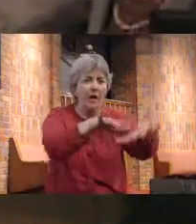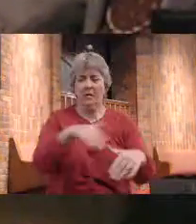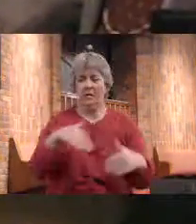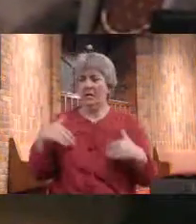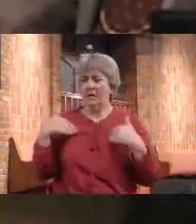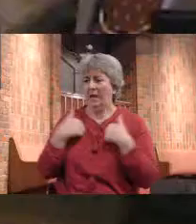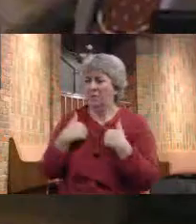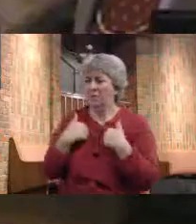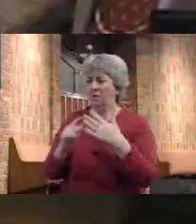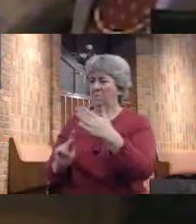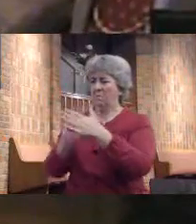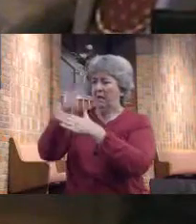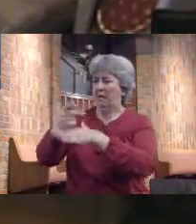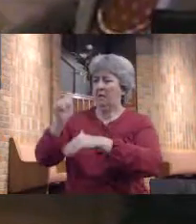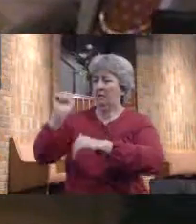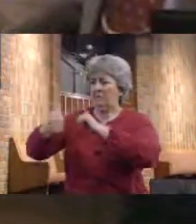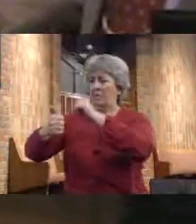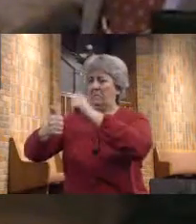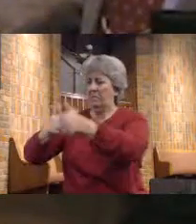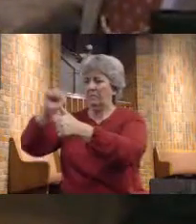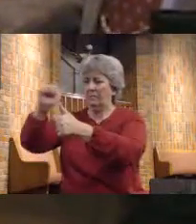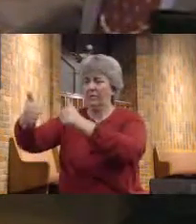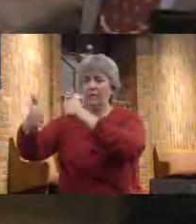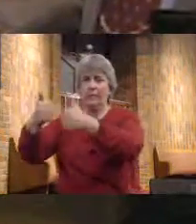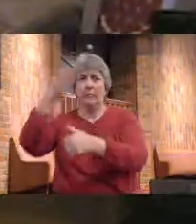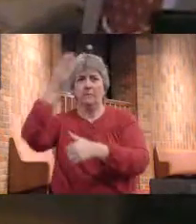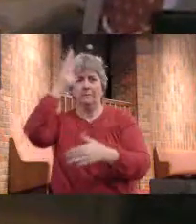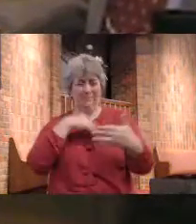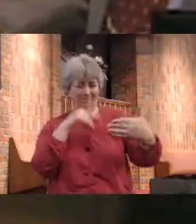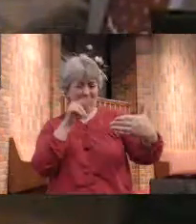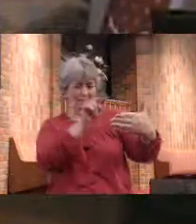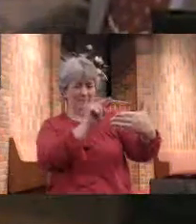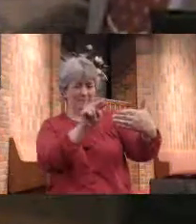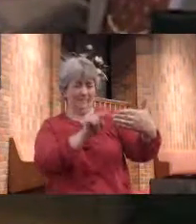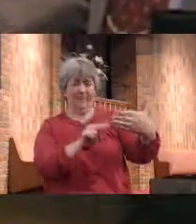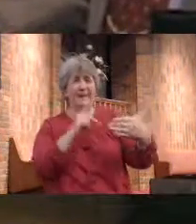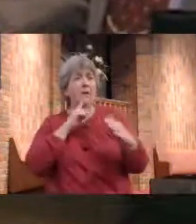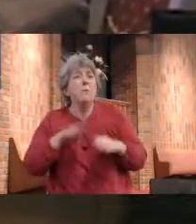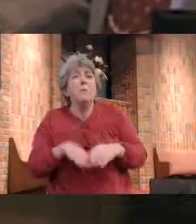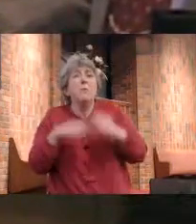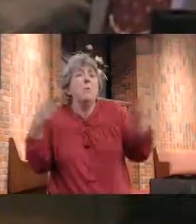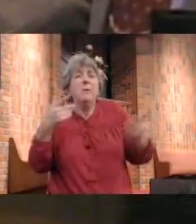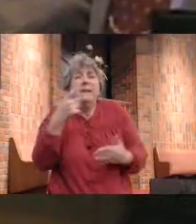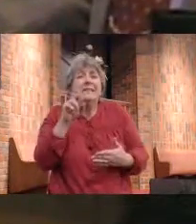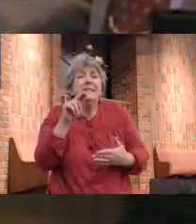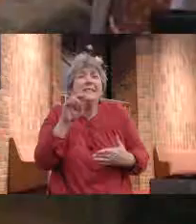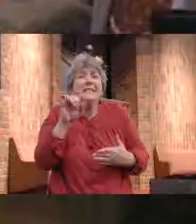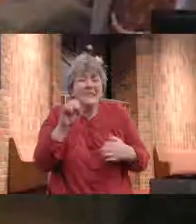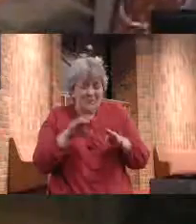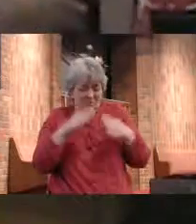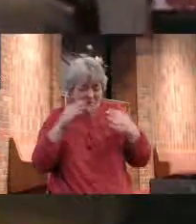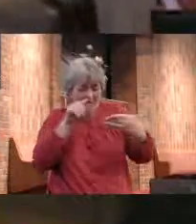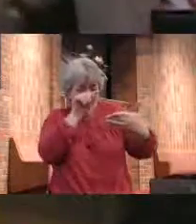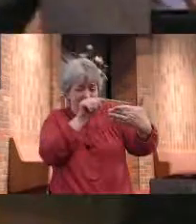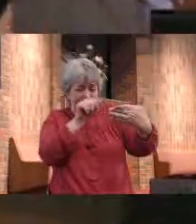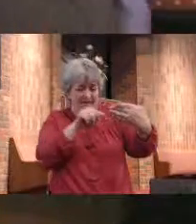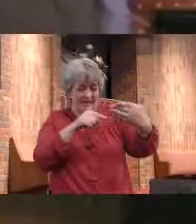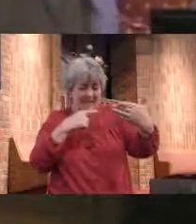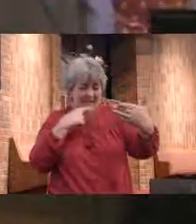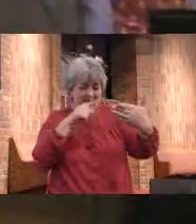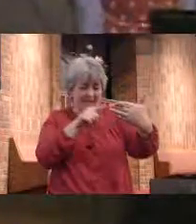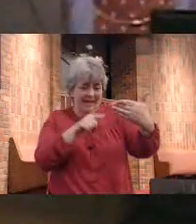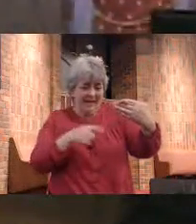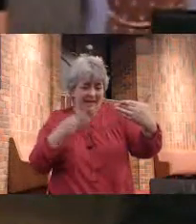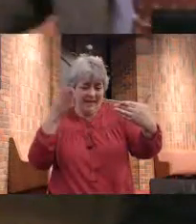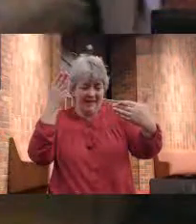find God in creation. Then as we move down, still in the first chapter, and we find the discussion of God as He has come to humanity, and